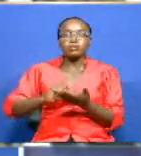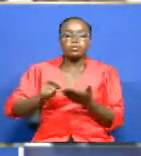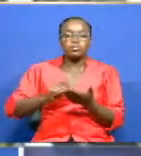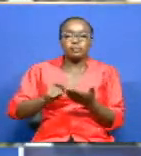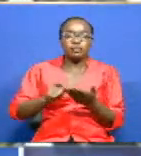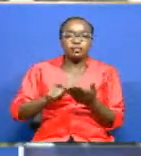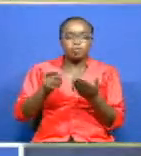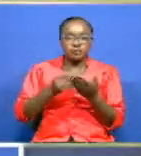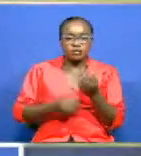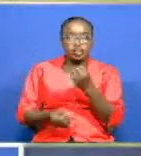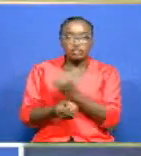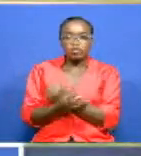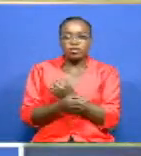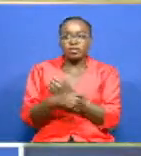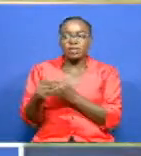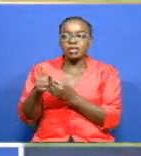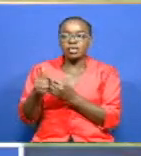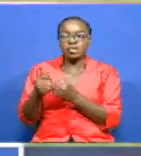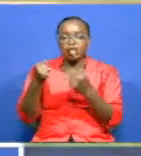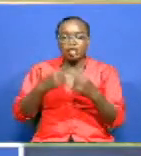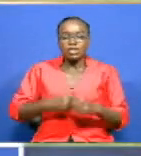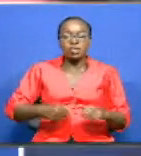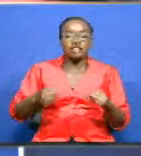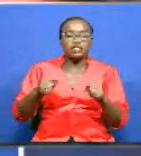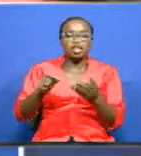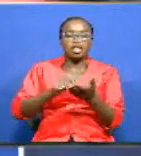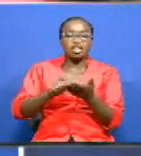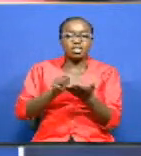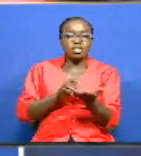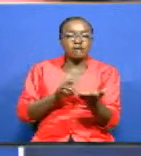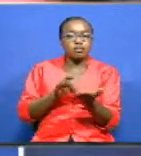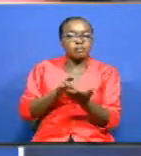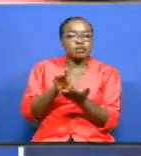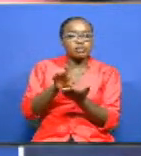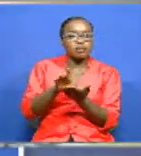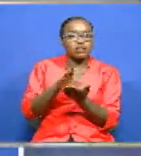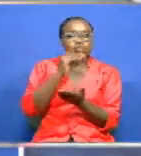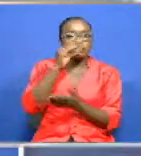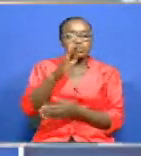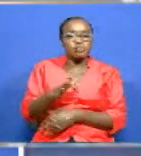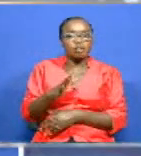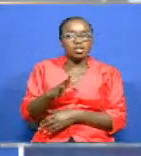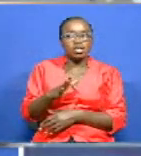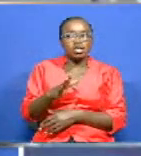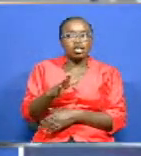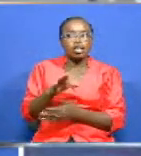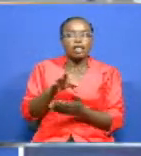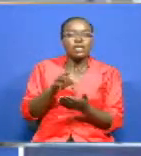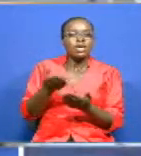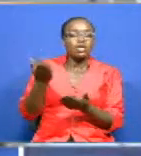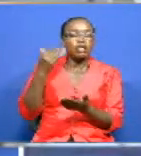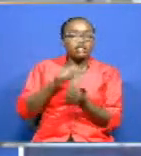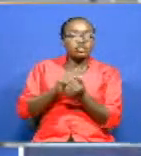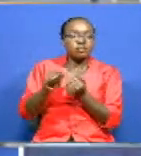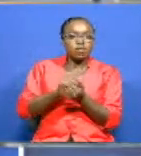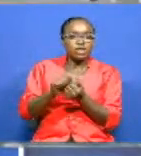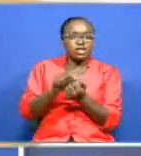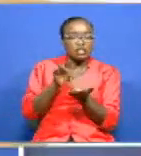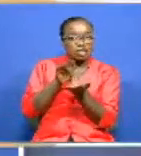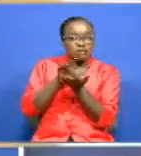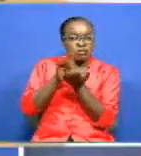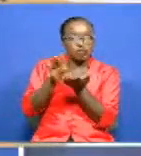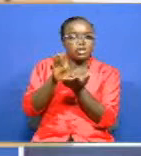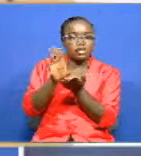the forum to elect another chairperson following the impeachment of Speaker Ndegwa Wahome. Wahome was impeached last Friday for alleged